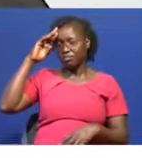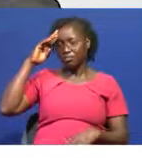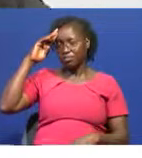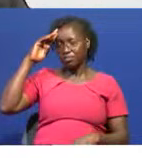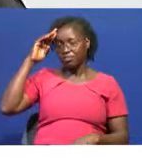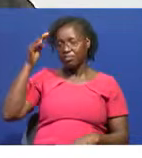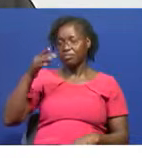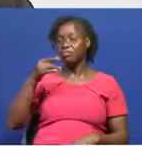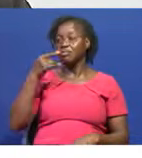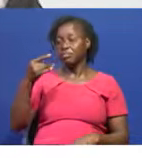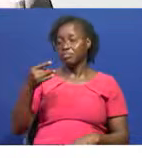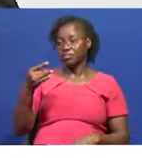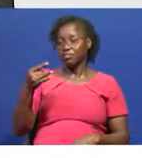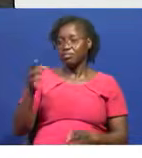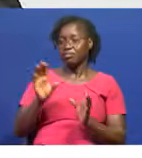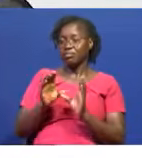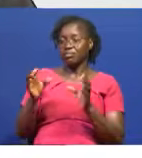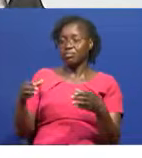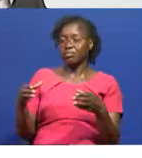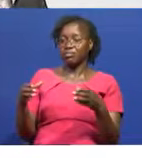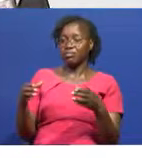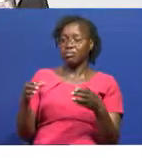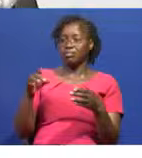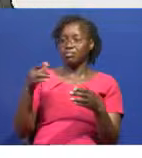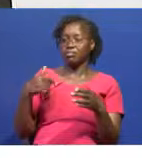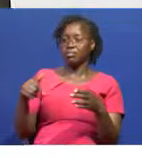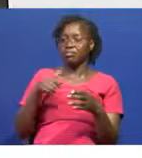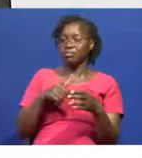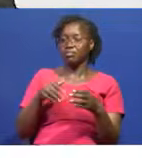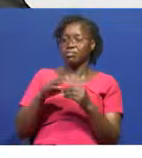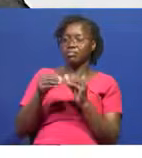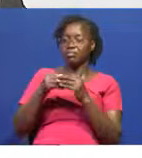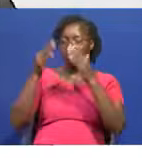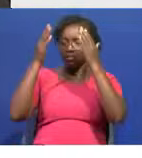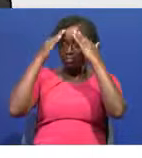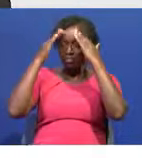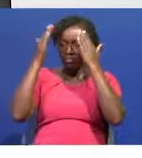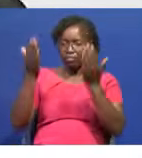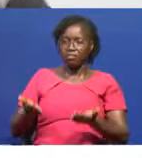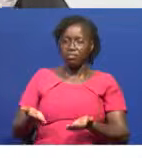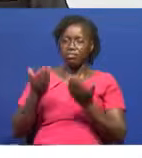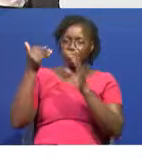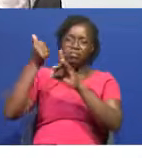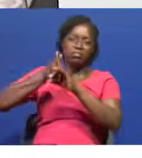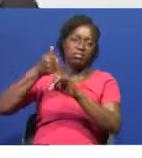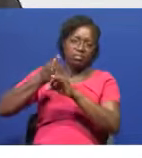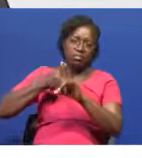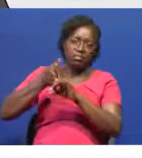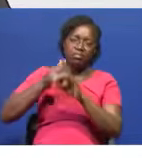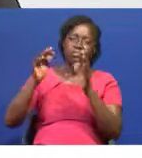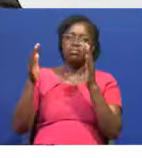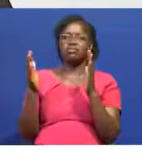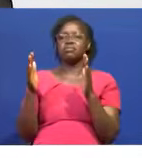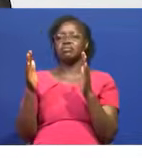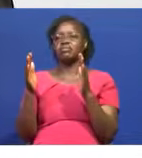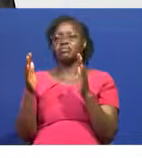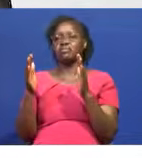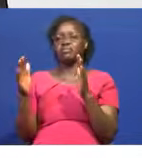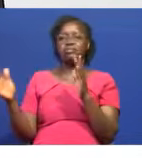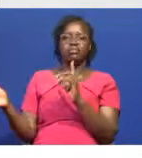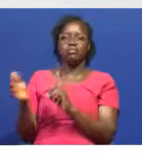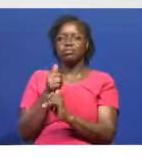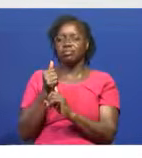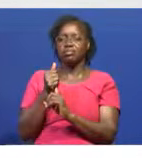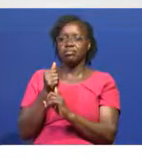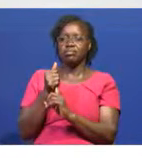the Marsabit communities, we are creating awareness. We are promoting advocacy. We are celebrating Miles Mead because